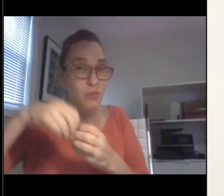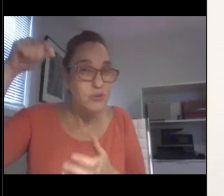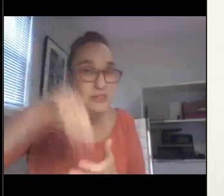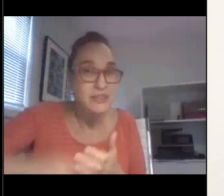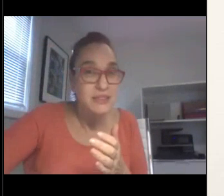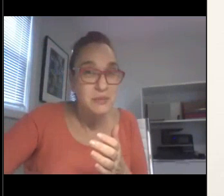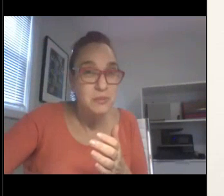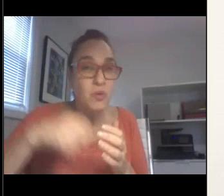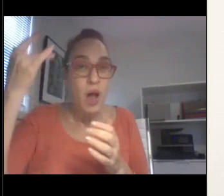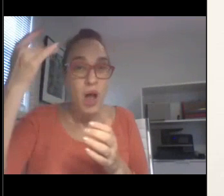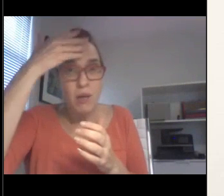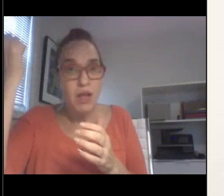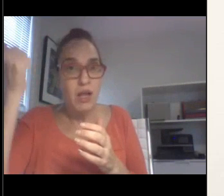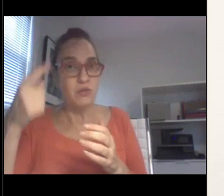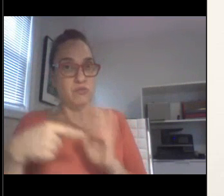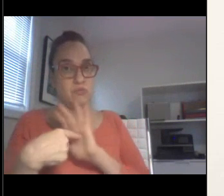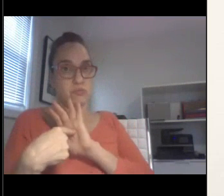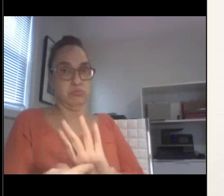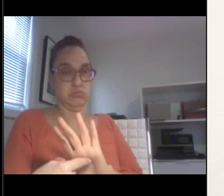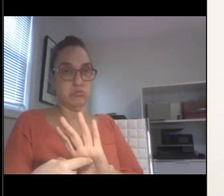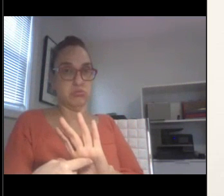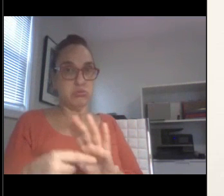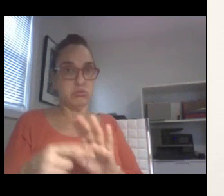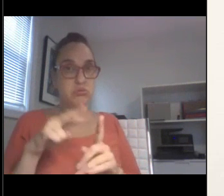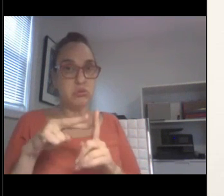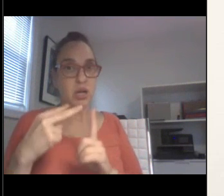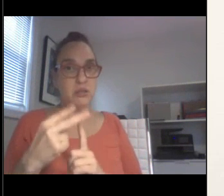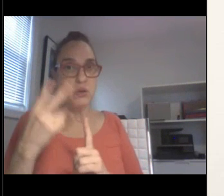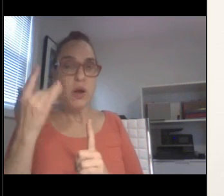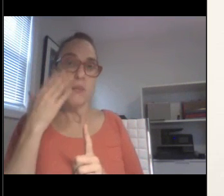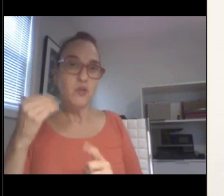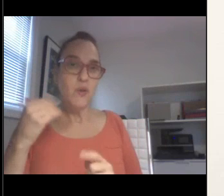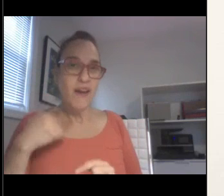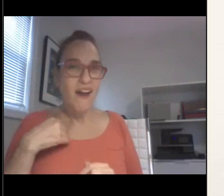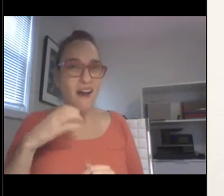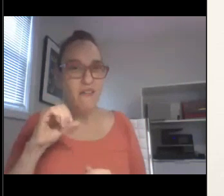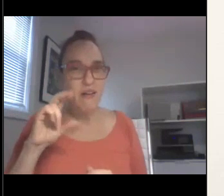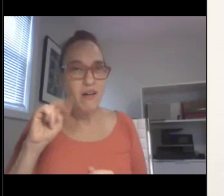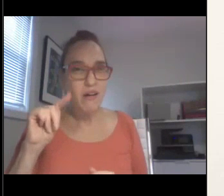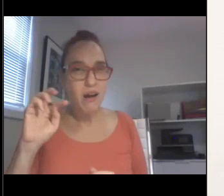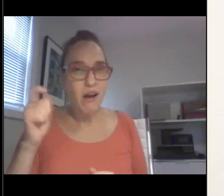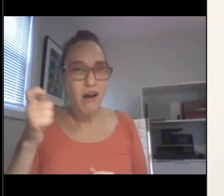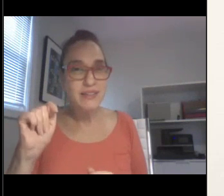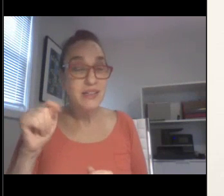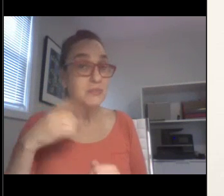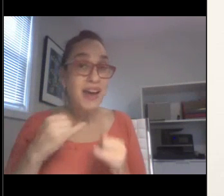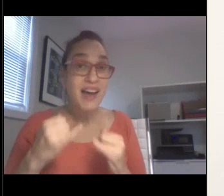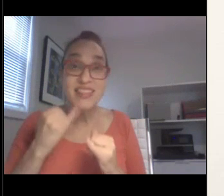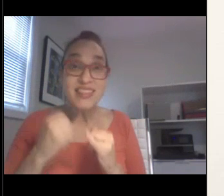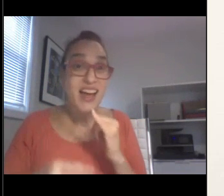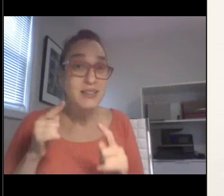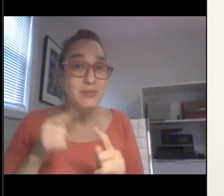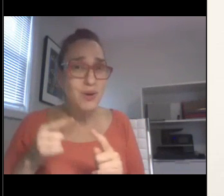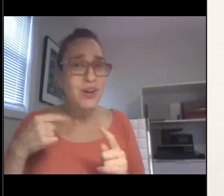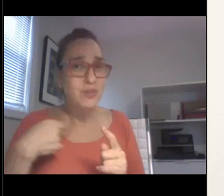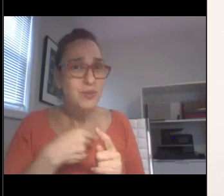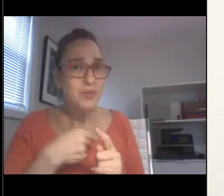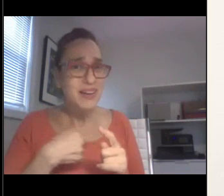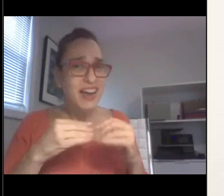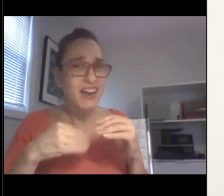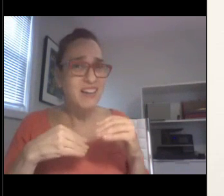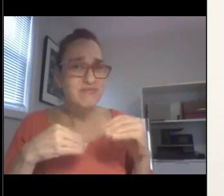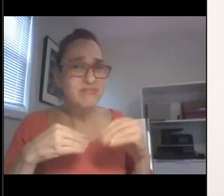into a context because it is contextualized. And also, as a closing point, there's room for this in linguistics, right?